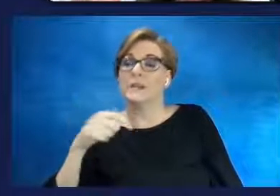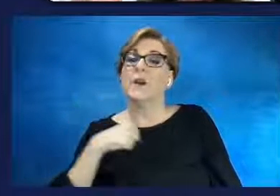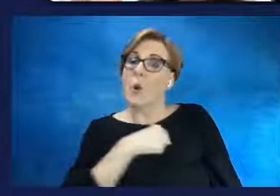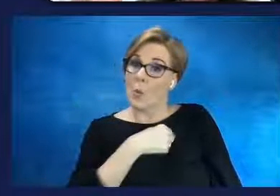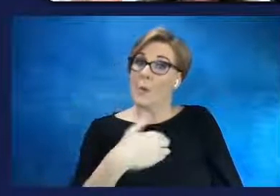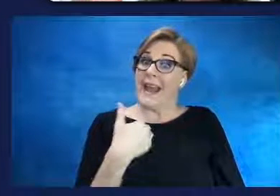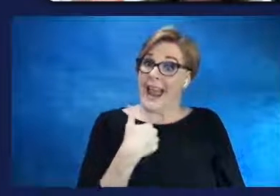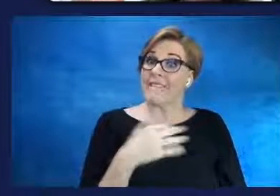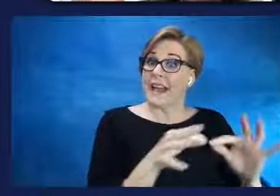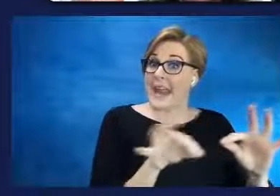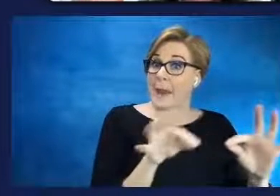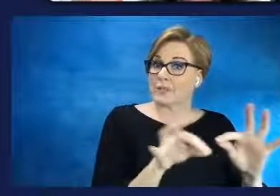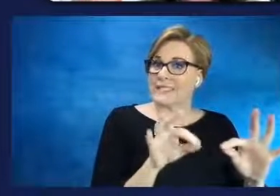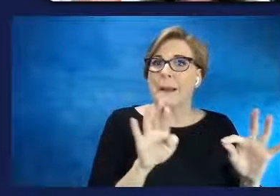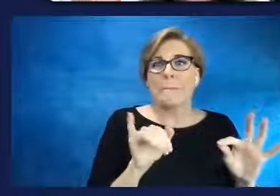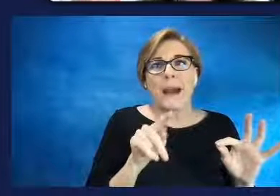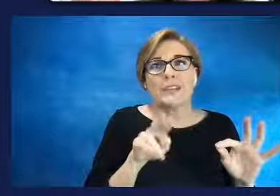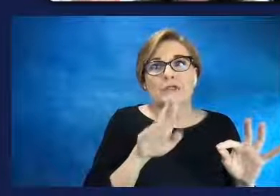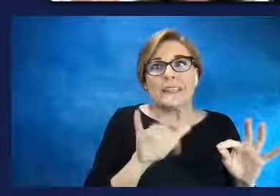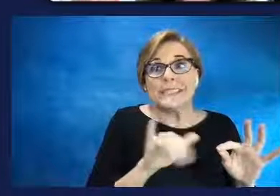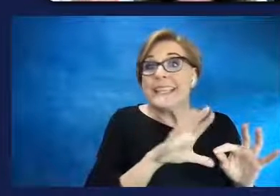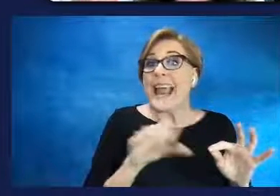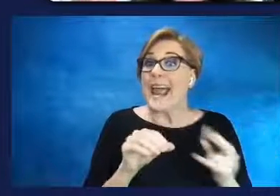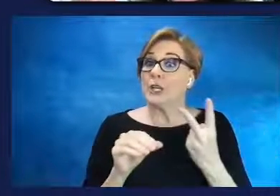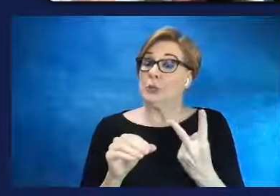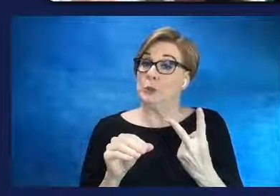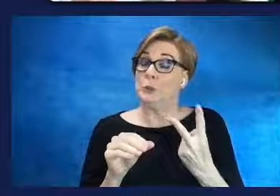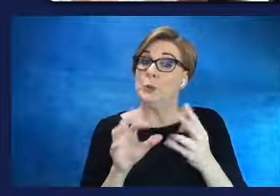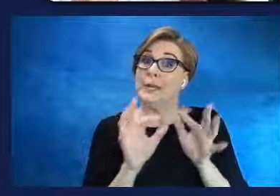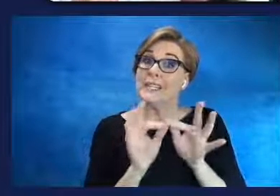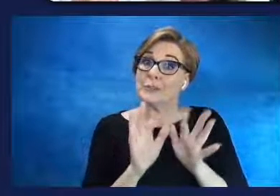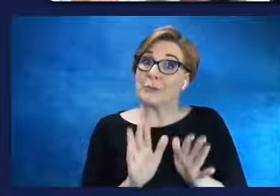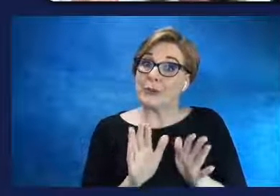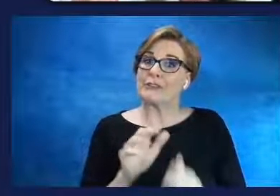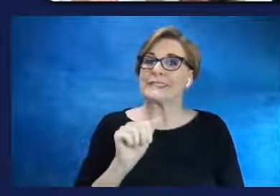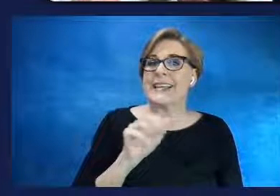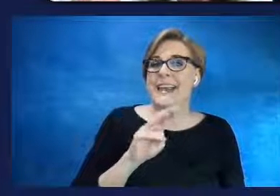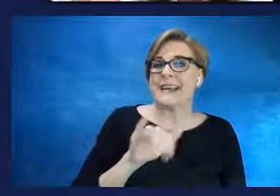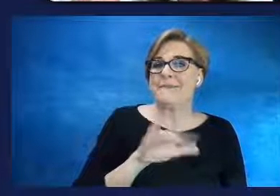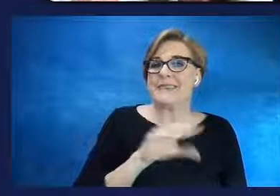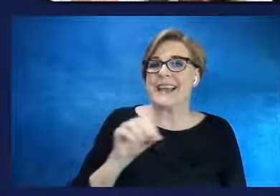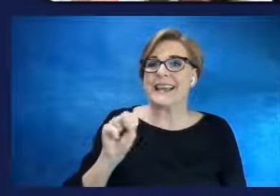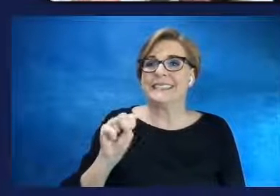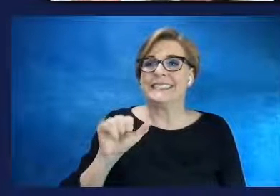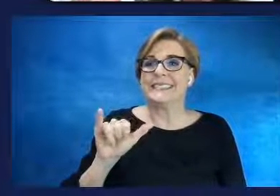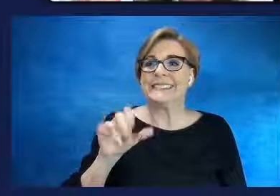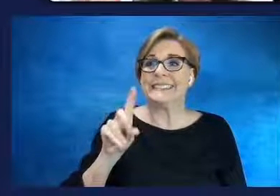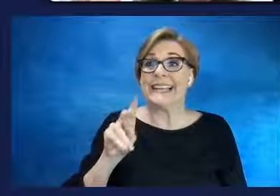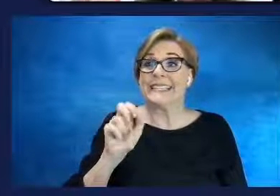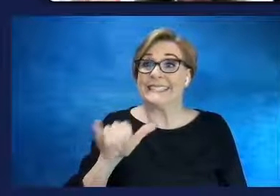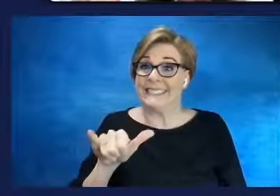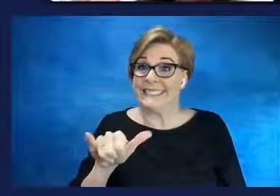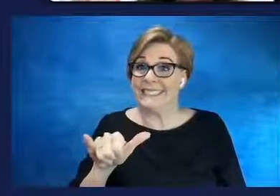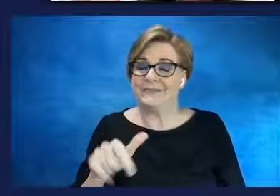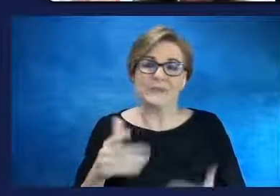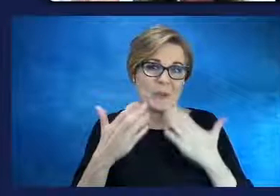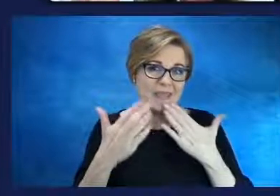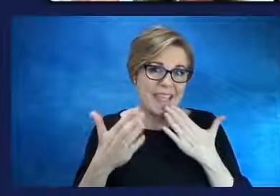American Sign Language interpreters, Amy and Sydney. So I do want to welcome Amy, Tracy, and